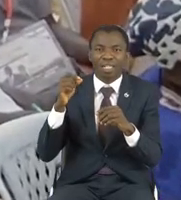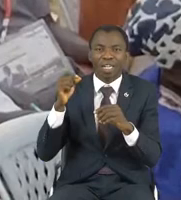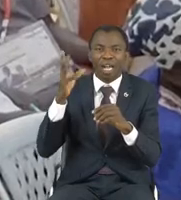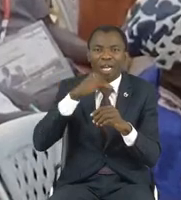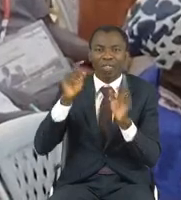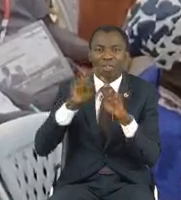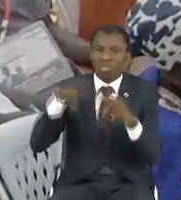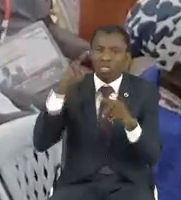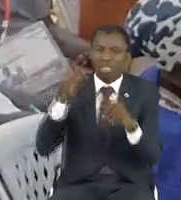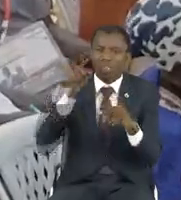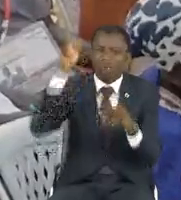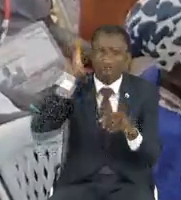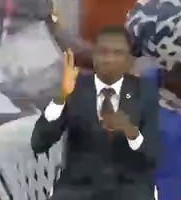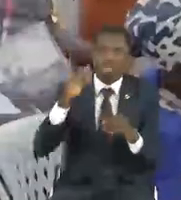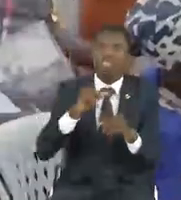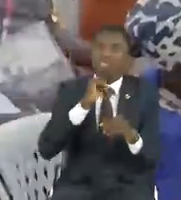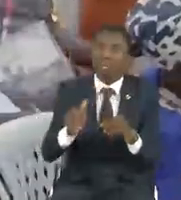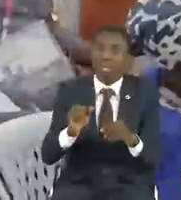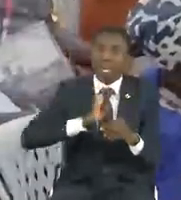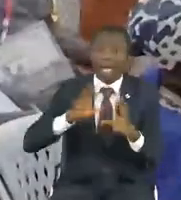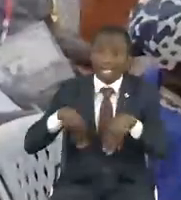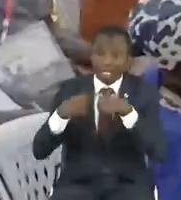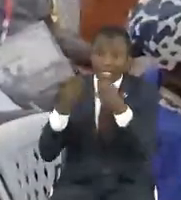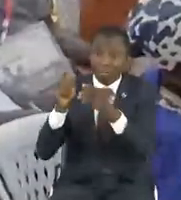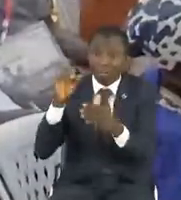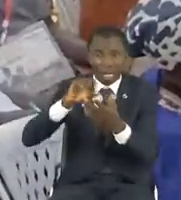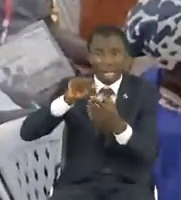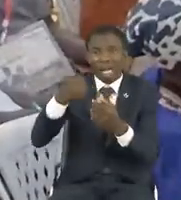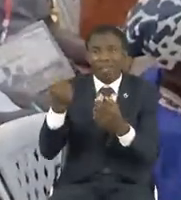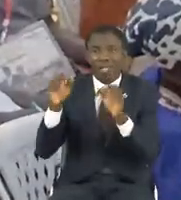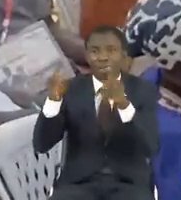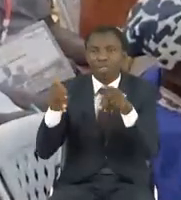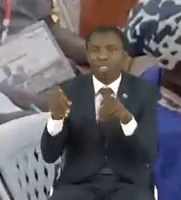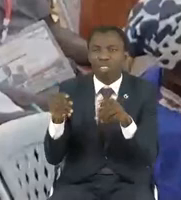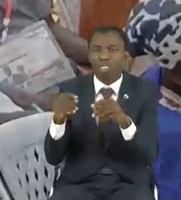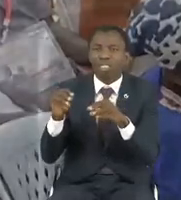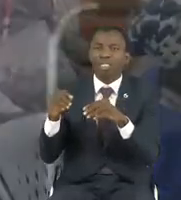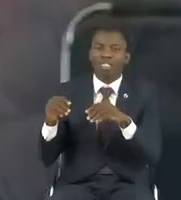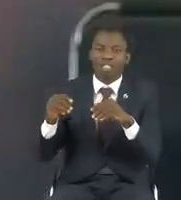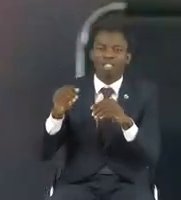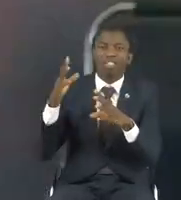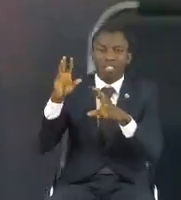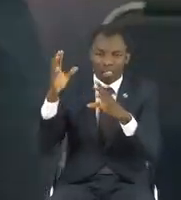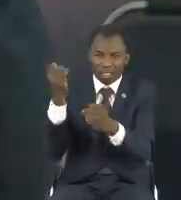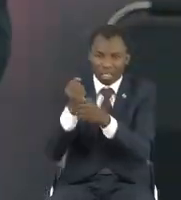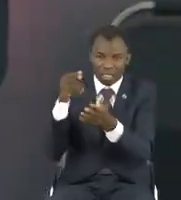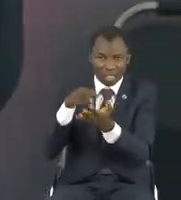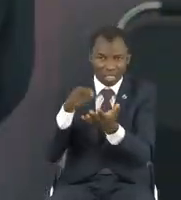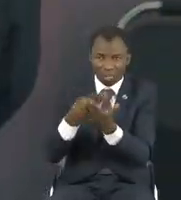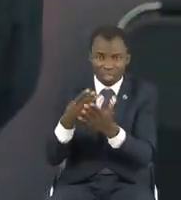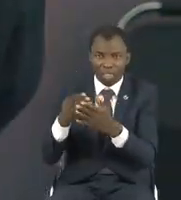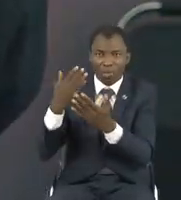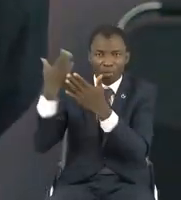not. I give you another chance. Take that money. Go and buy that beer for me then.